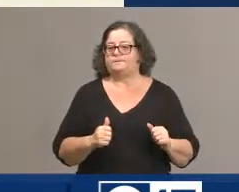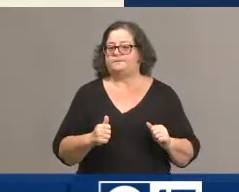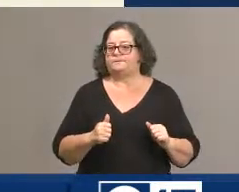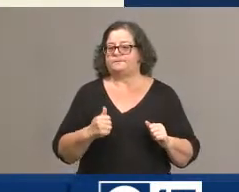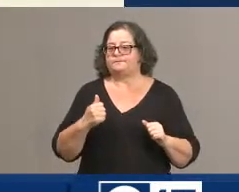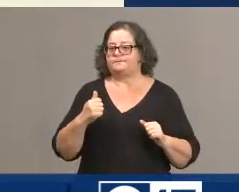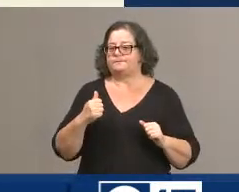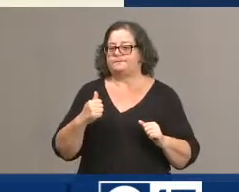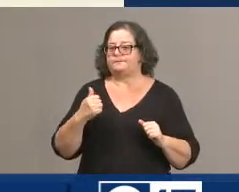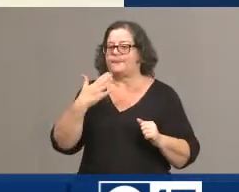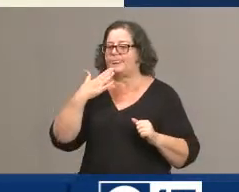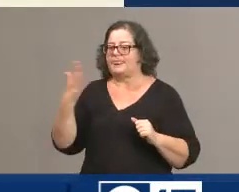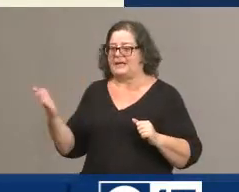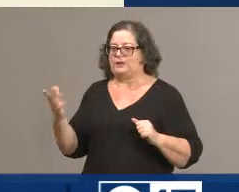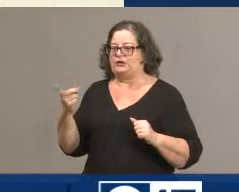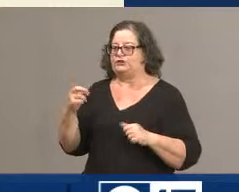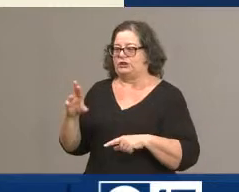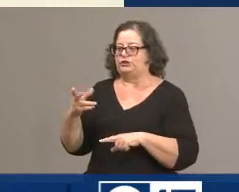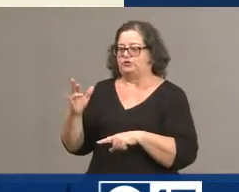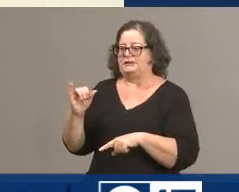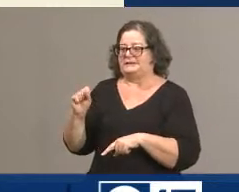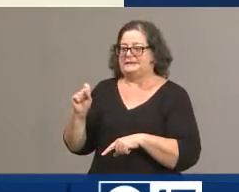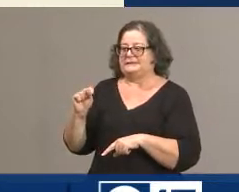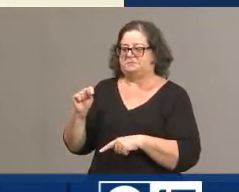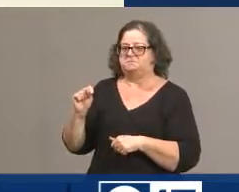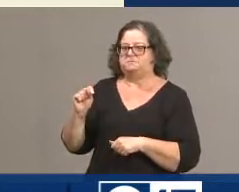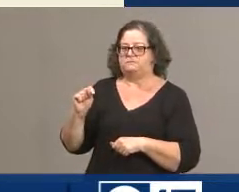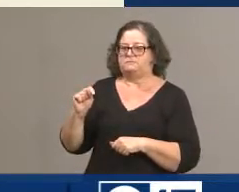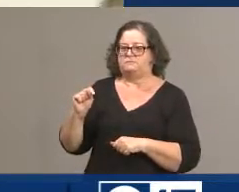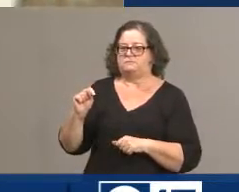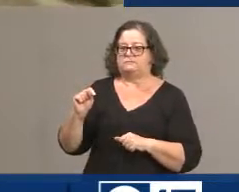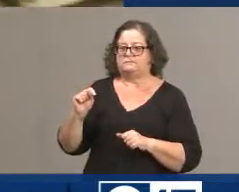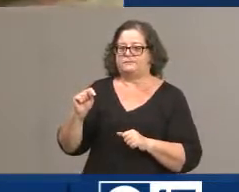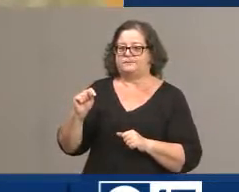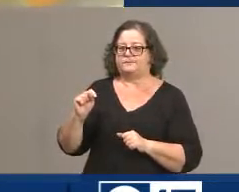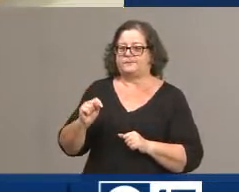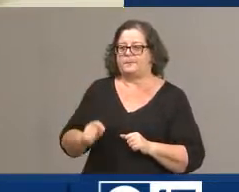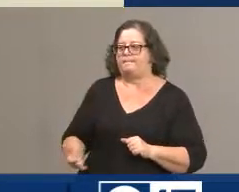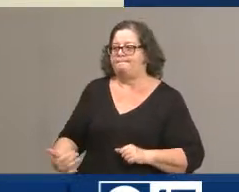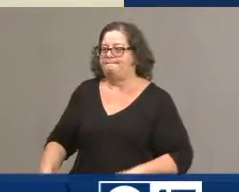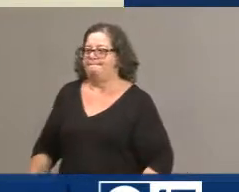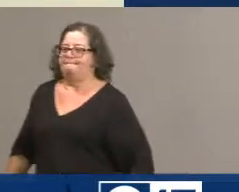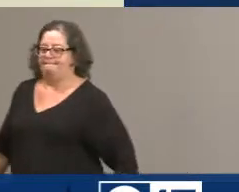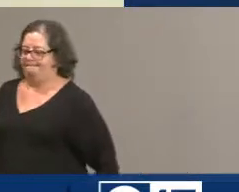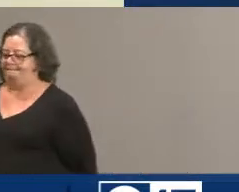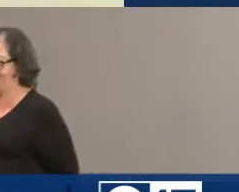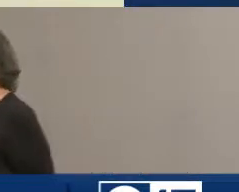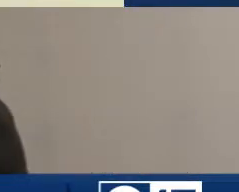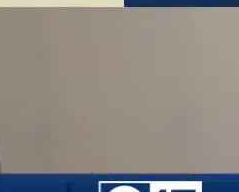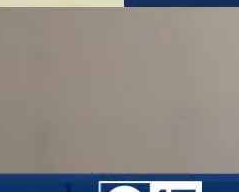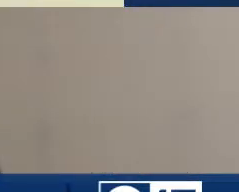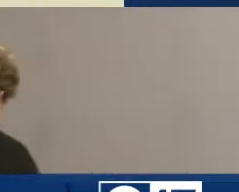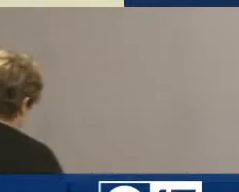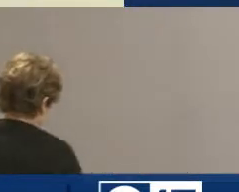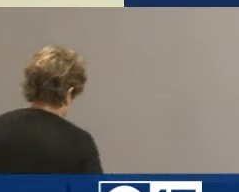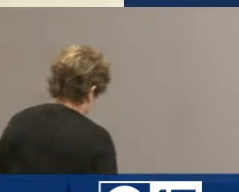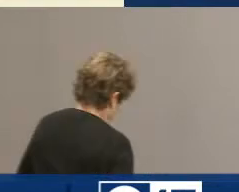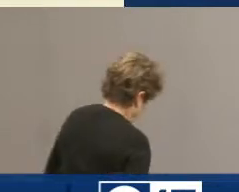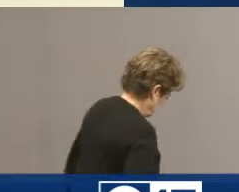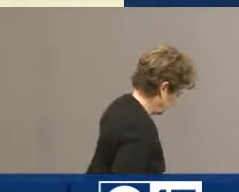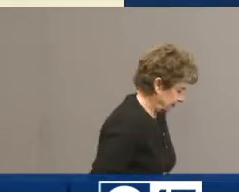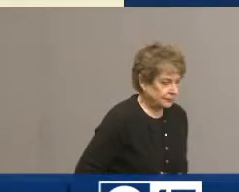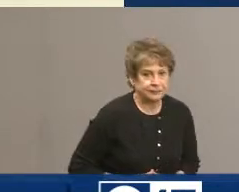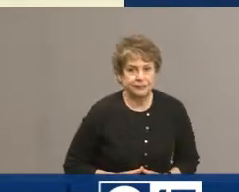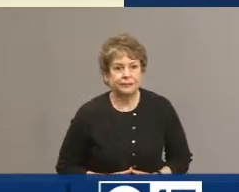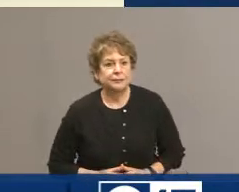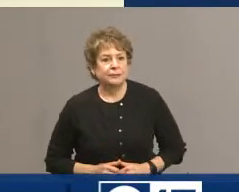McGuire. General McGuire has been serving double duty now for some time, not only leading our National Guard, but the